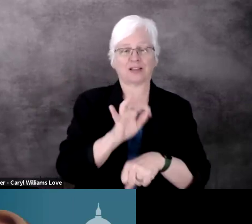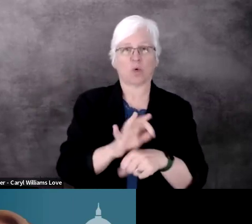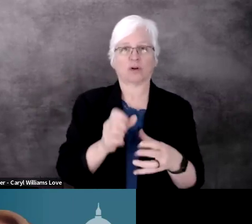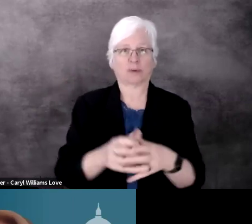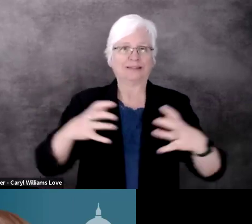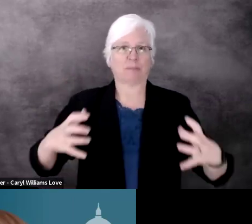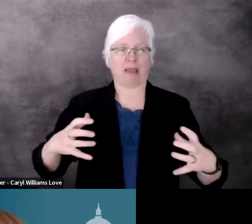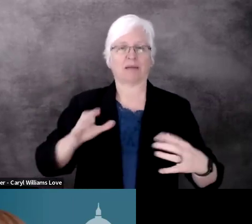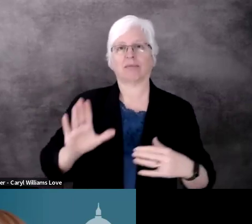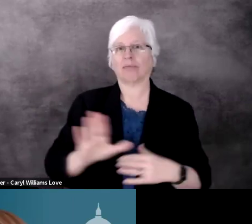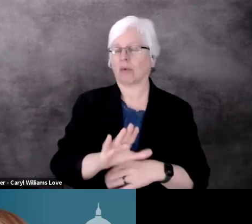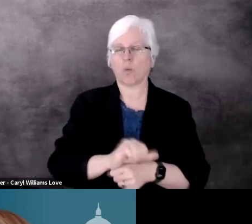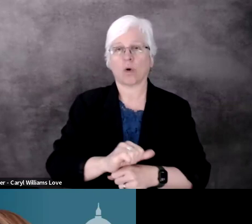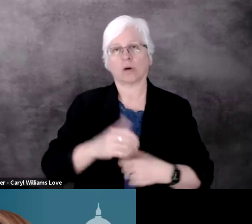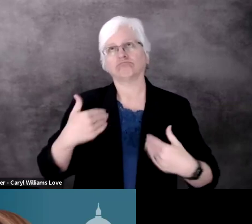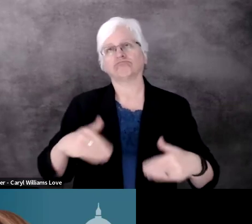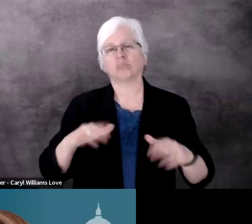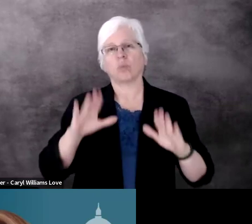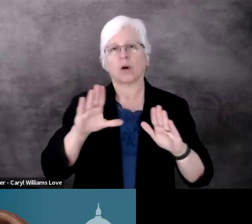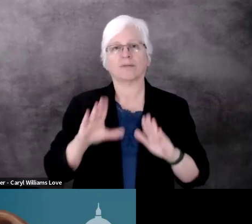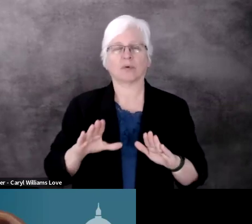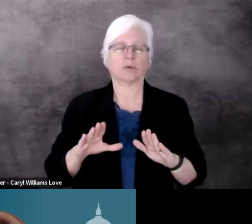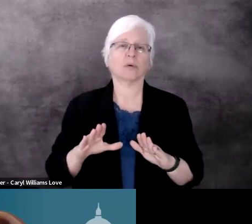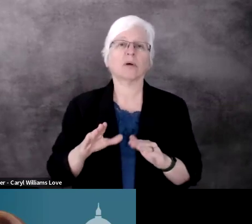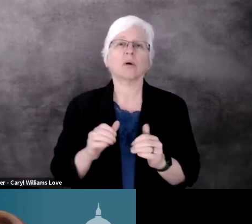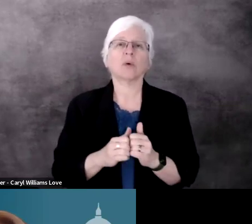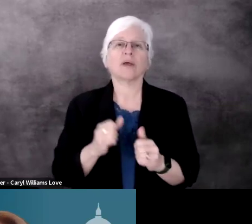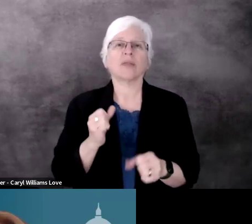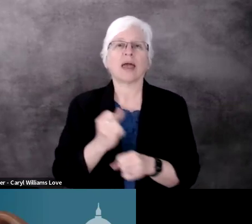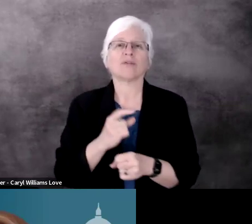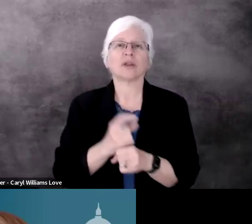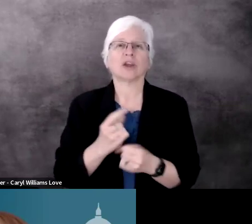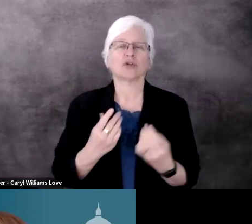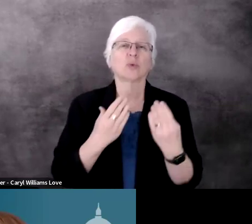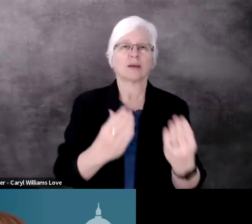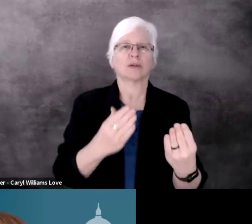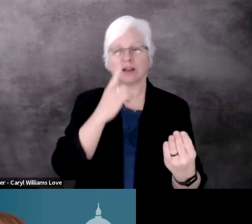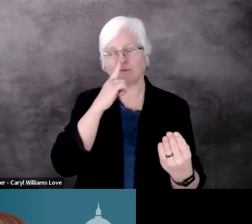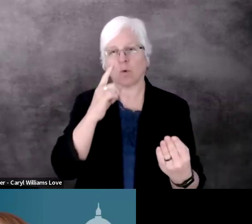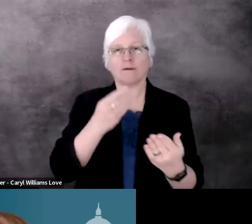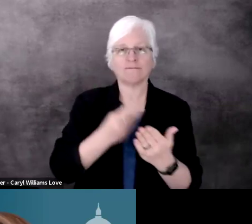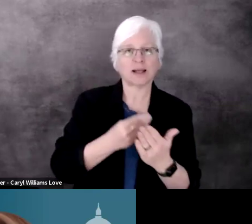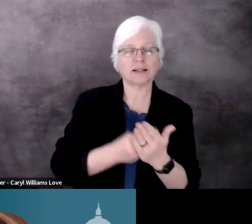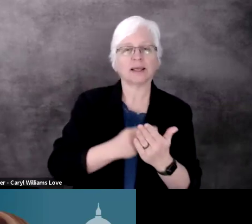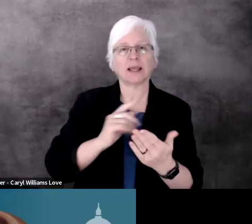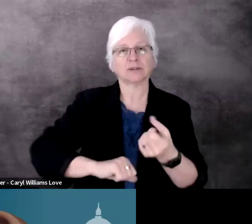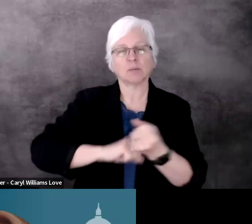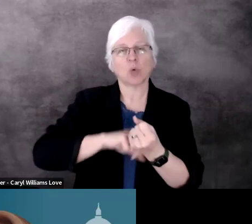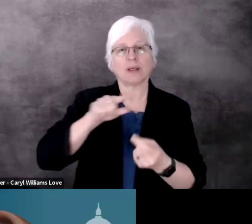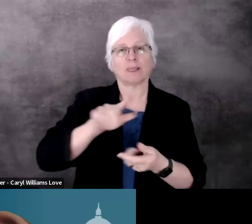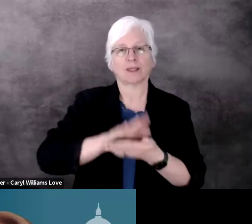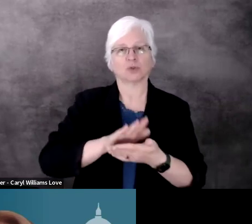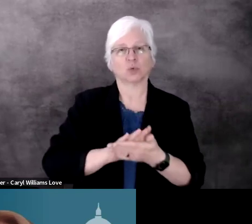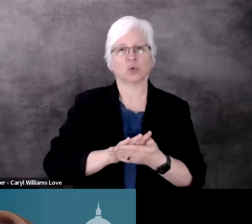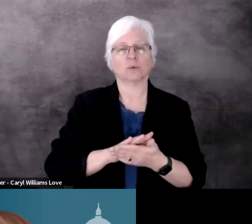great work and recommendations that we do every year, targeting funding and support in our schools. I want to do a shout